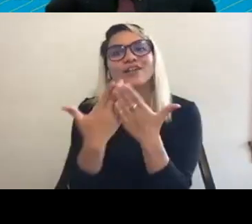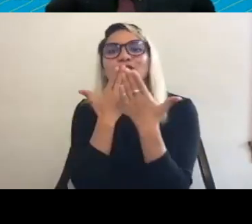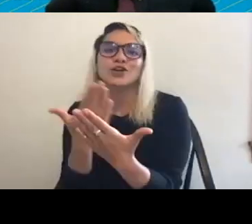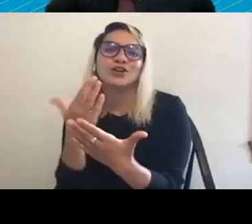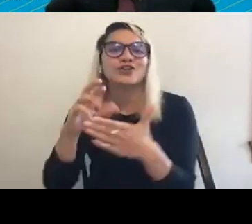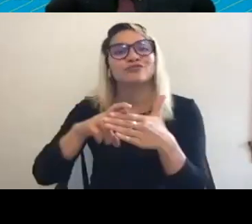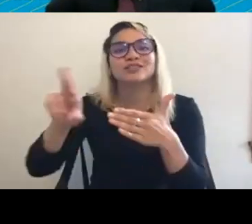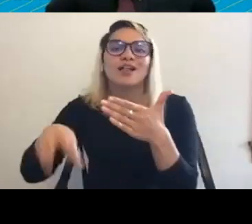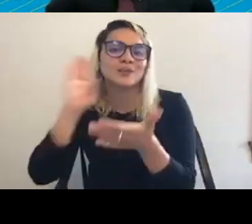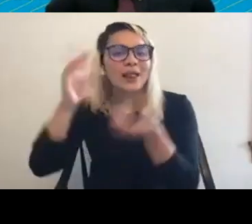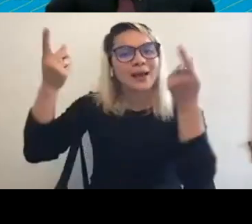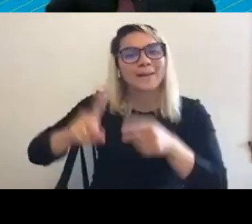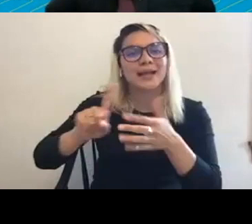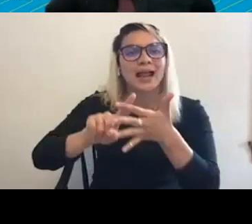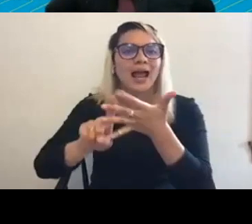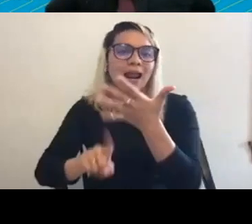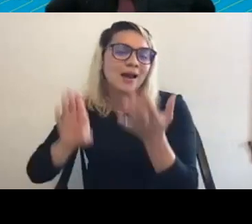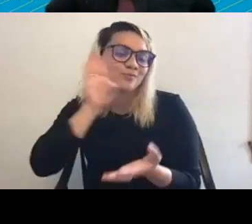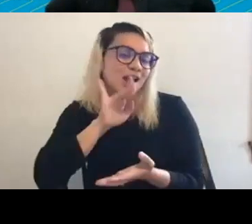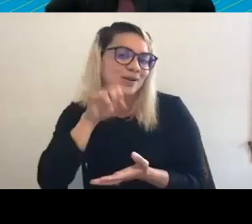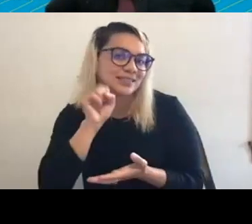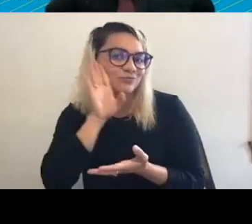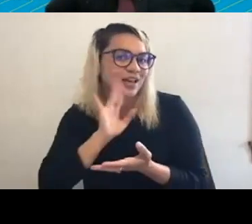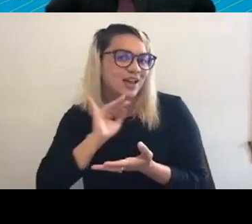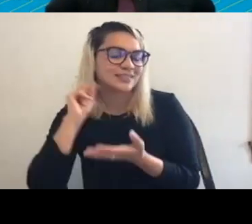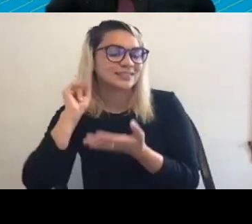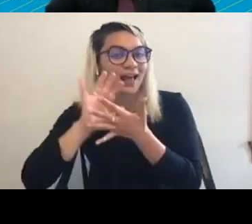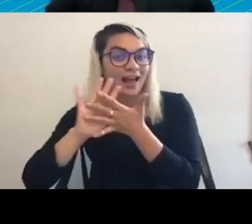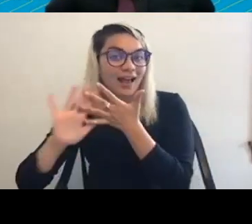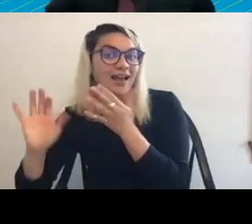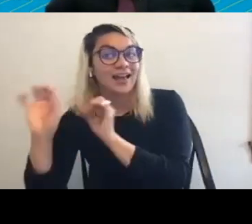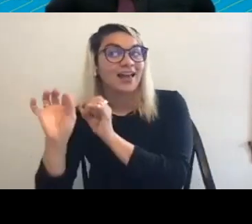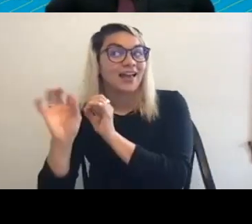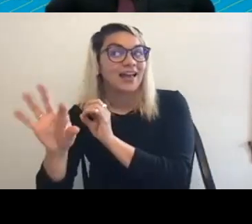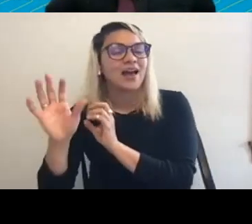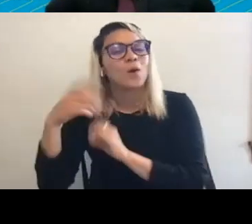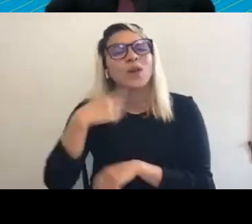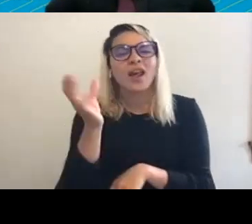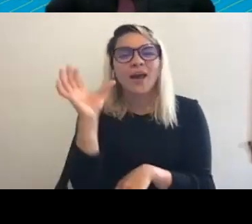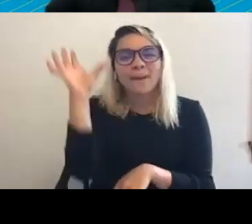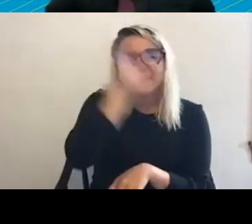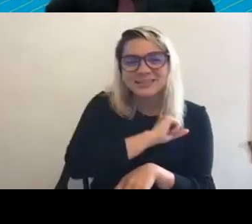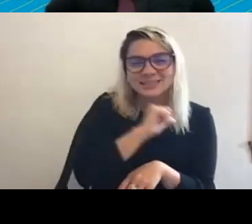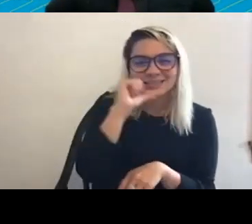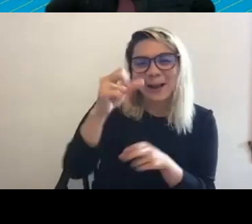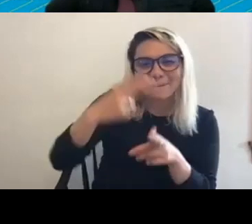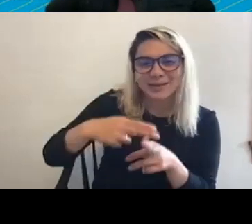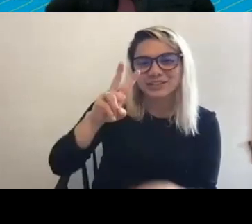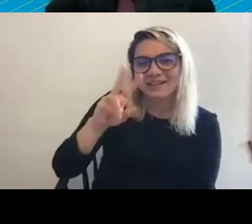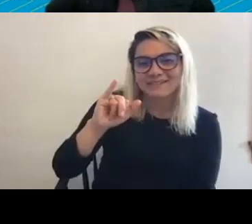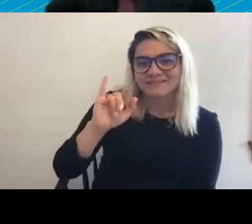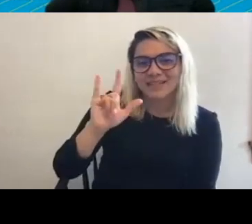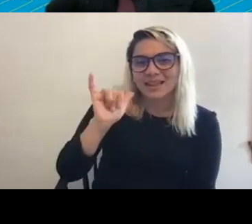day, but we missed the villain. And so what we would get when we were especially out in places like